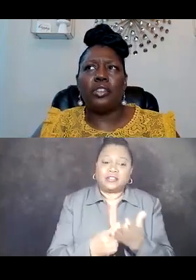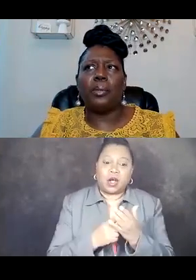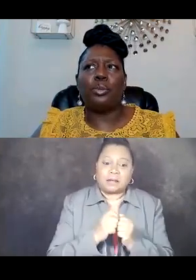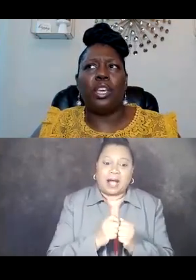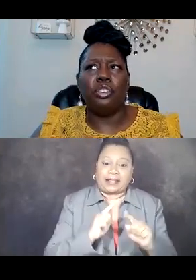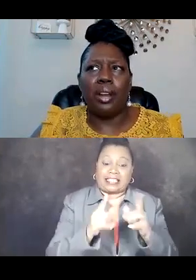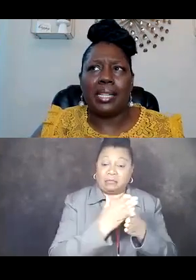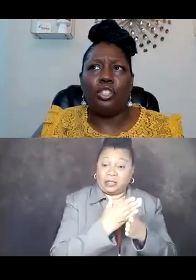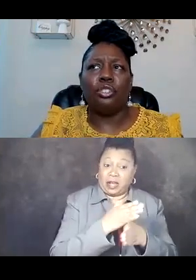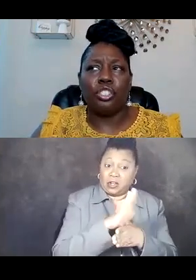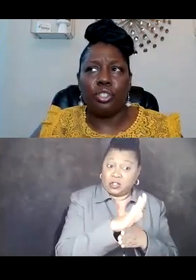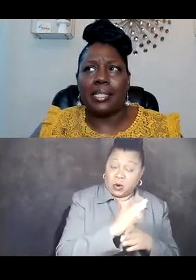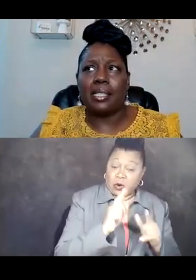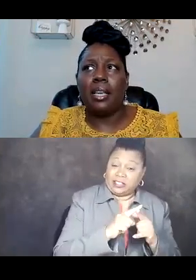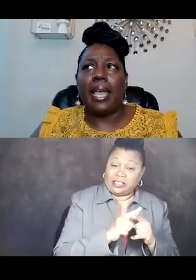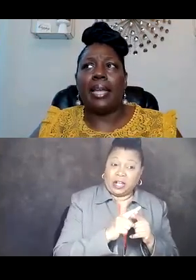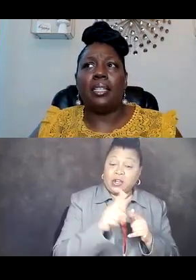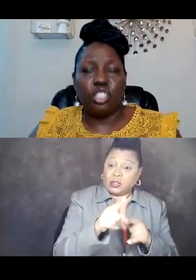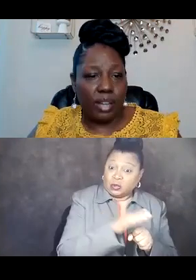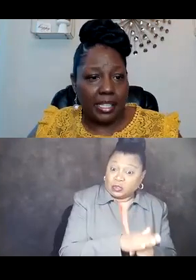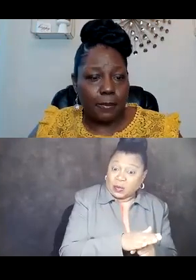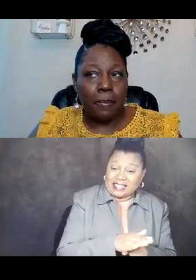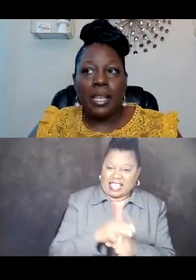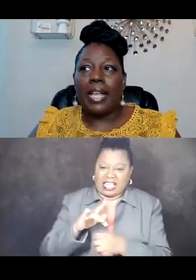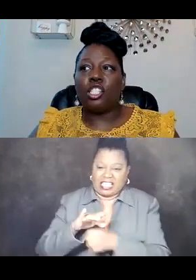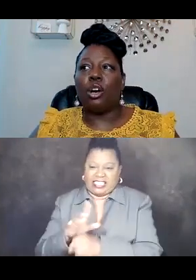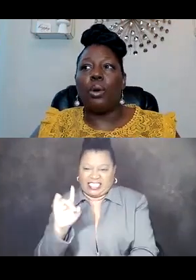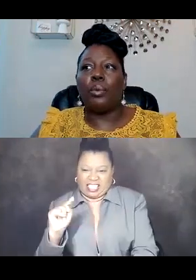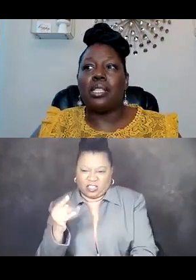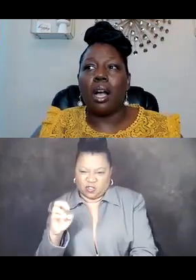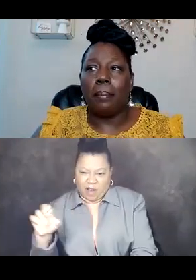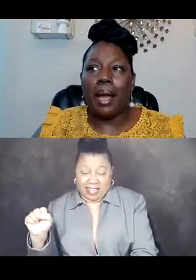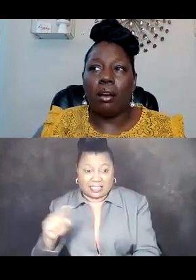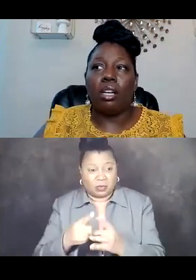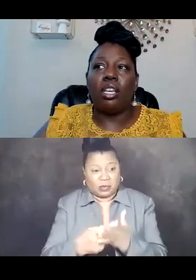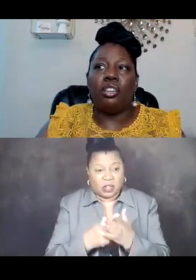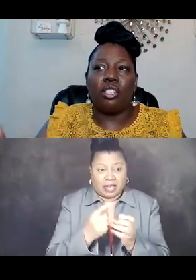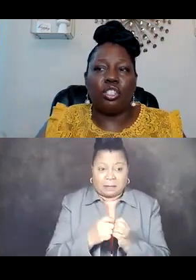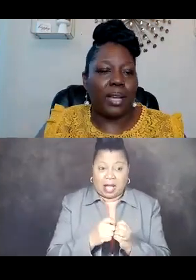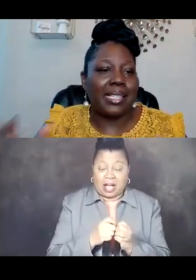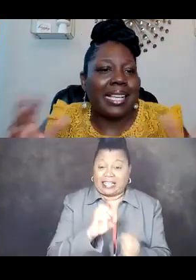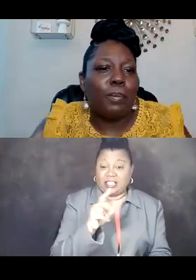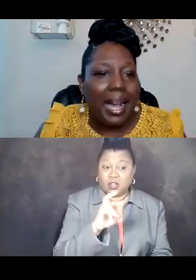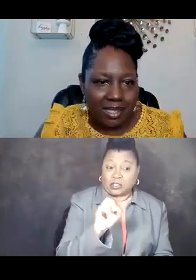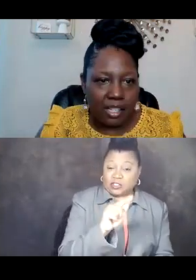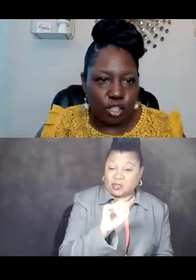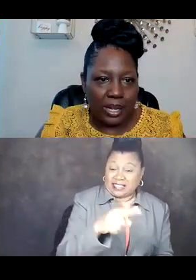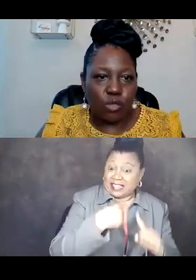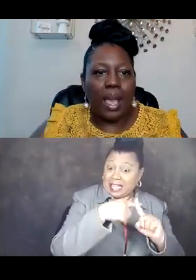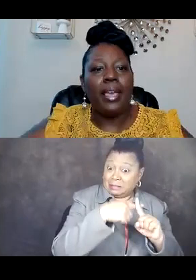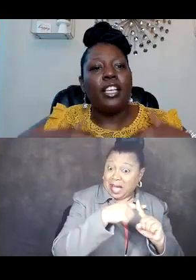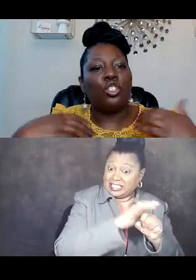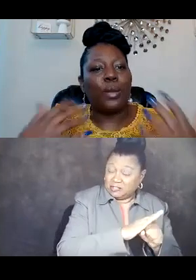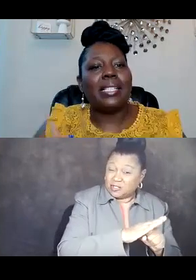the difference between your stress and distress. And so when we talk about your stress, that's positive